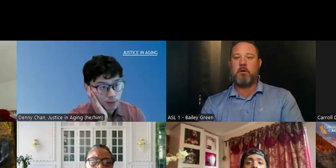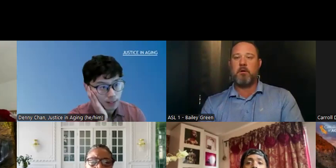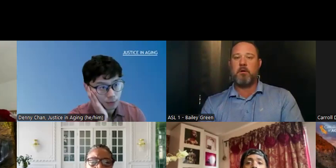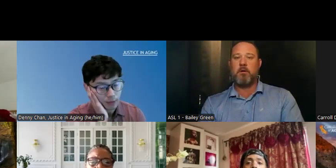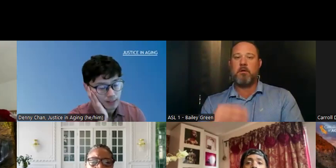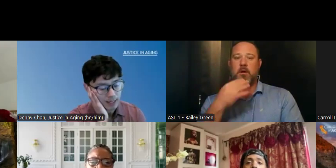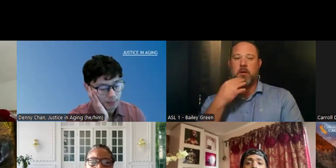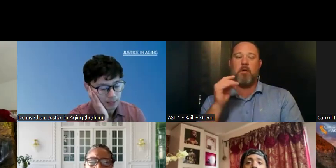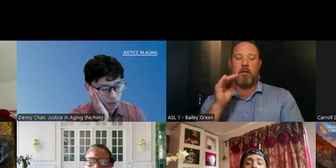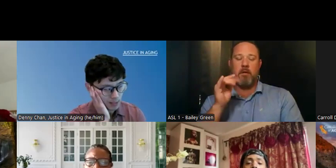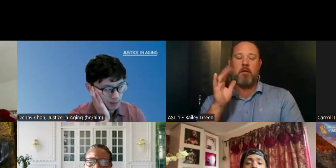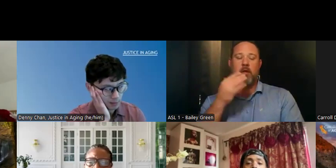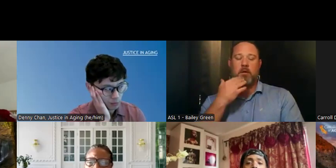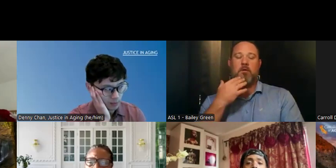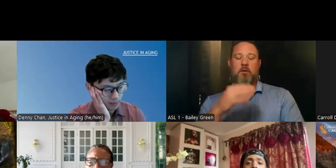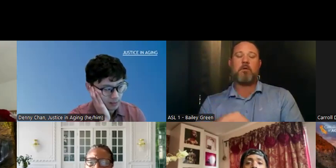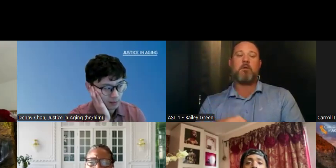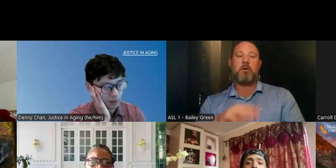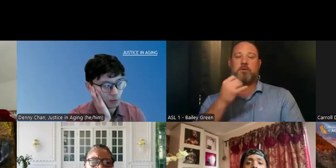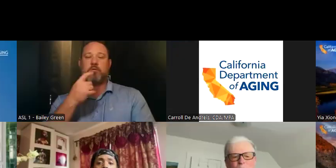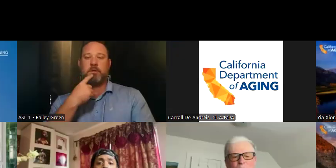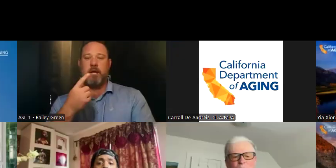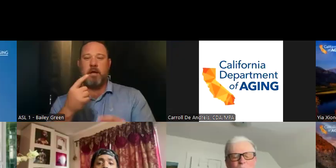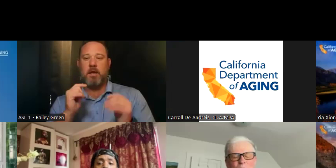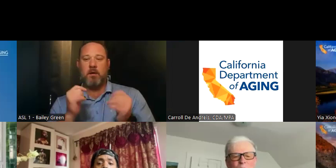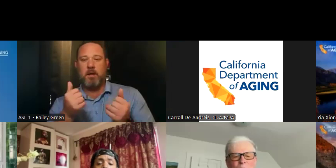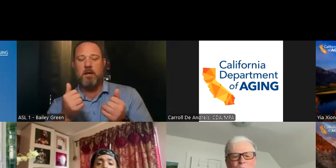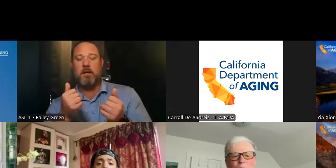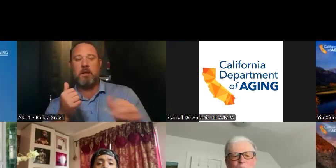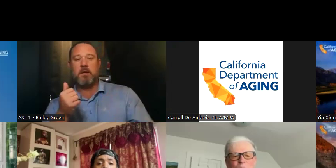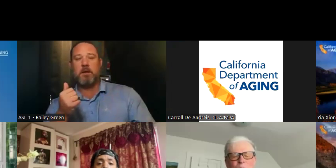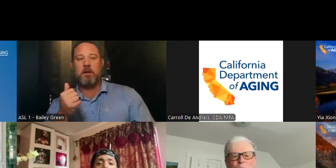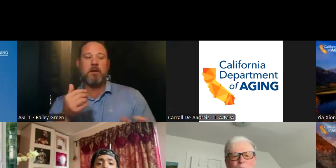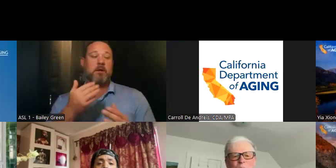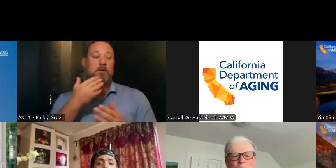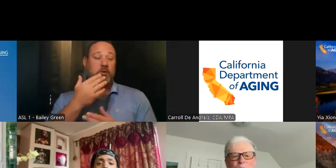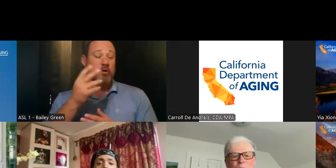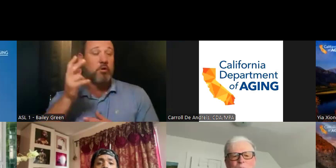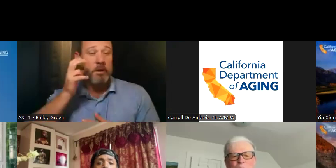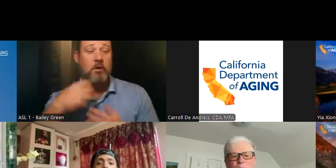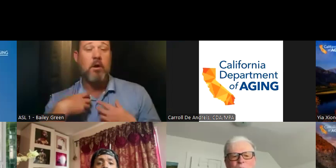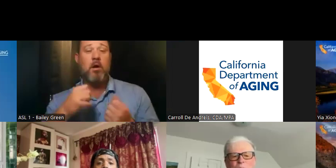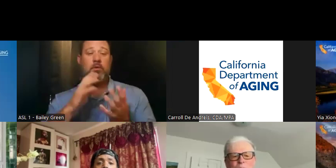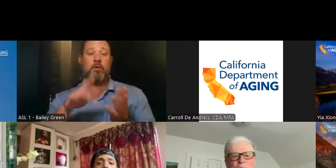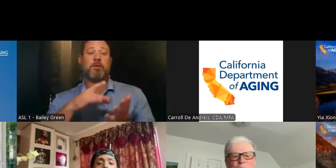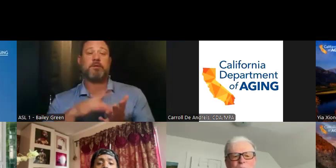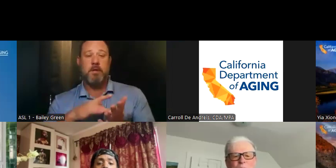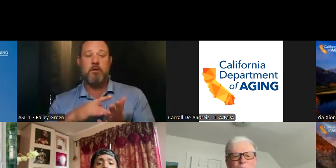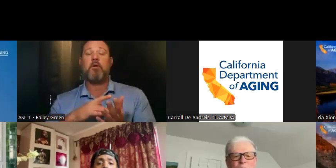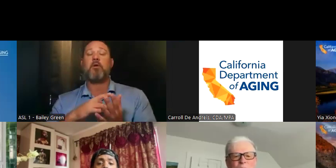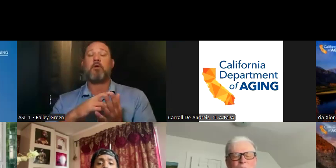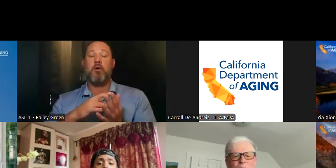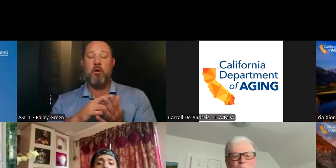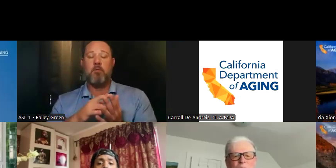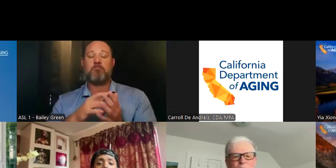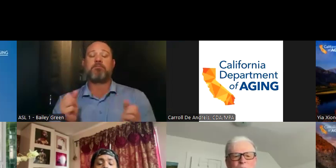Marty, thanks for raising that. I mean, I'll just say quickly, it's great to hear that the health centers are banding together and,